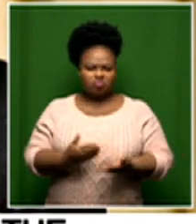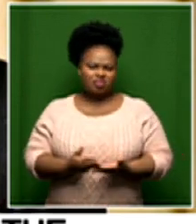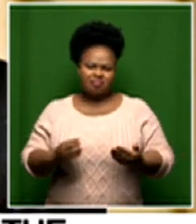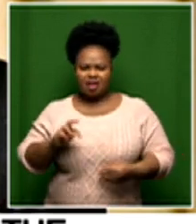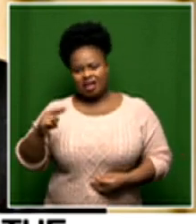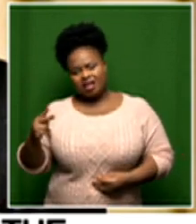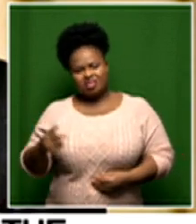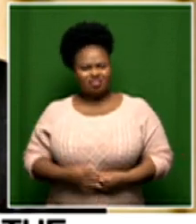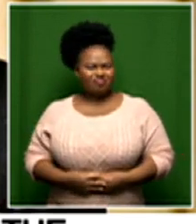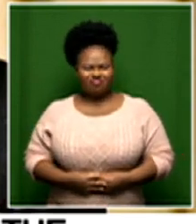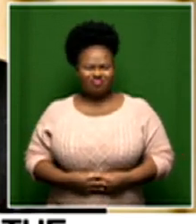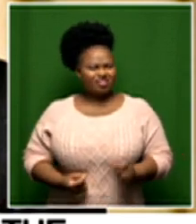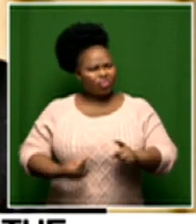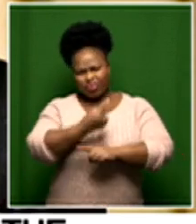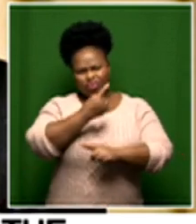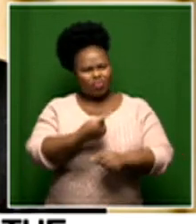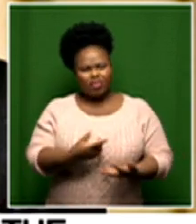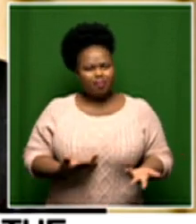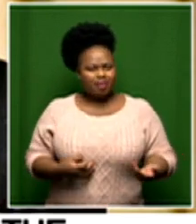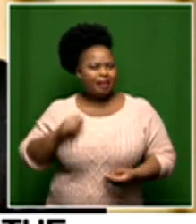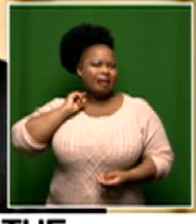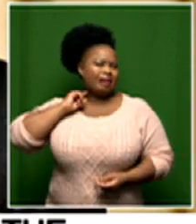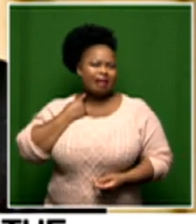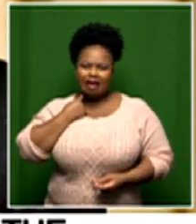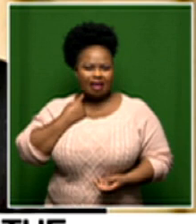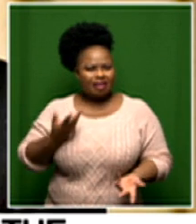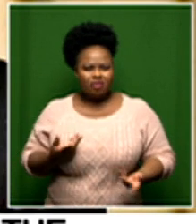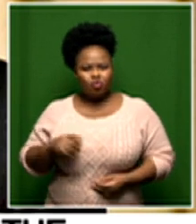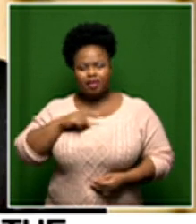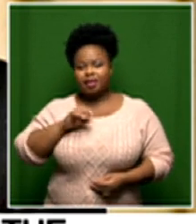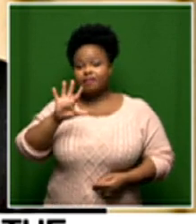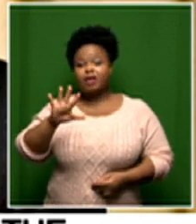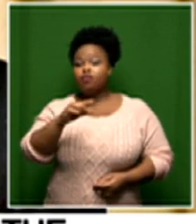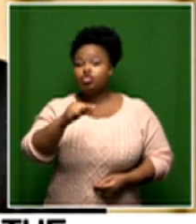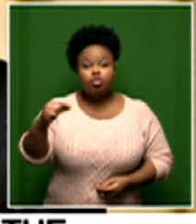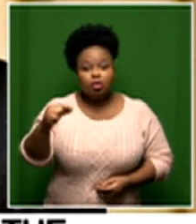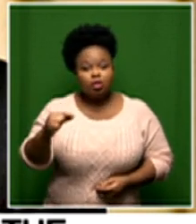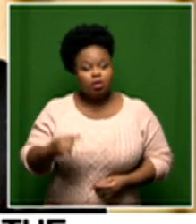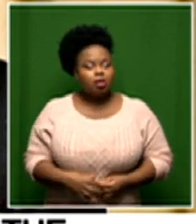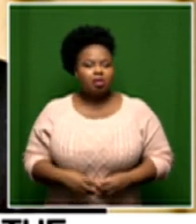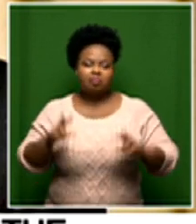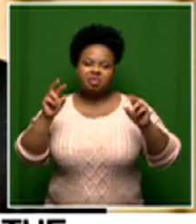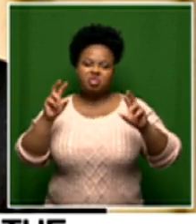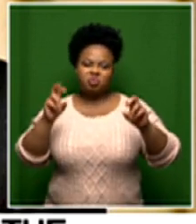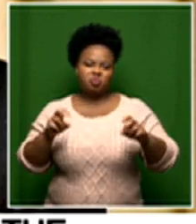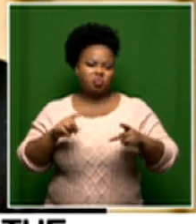complete disinformation. The issue of 5G and